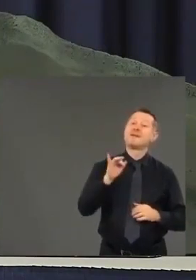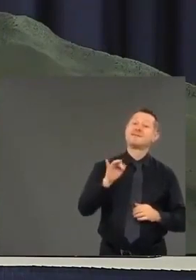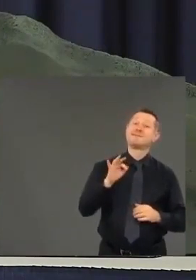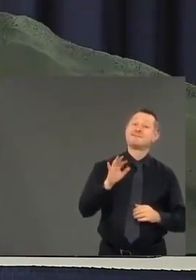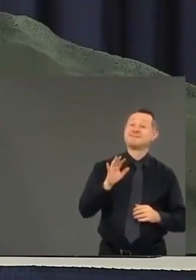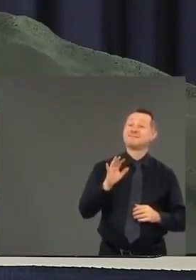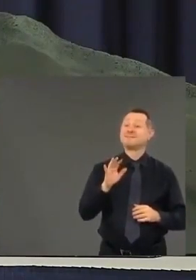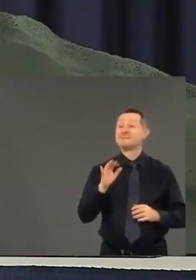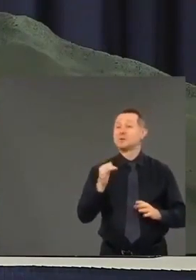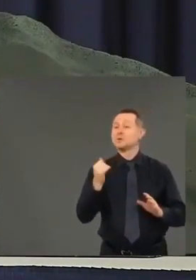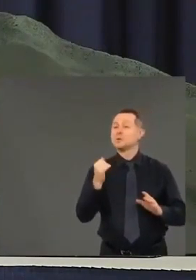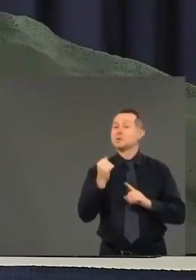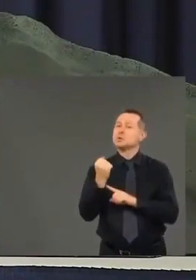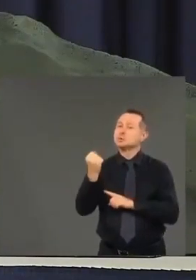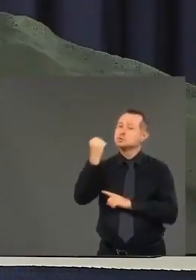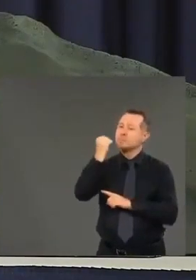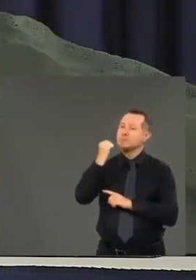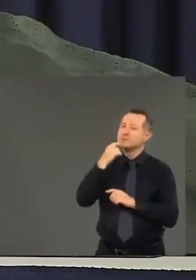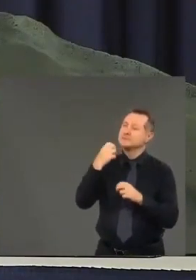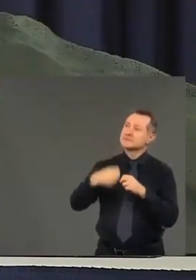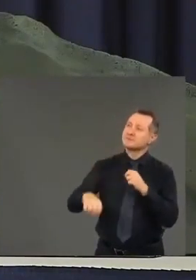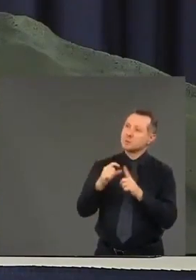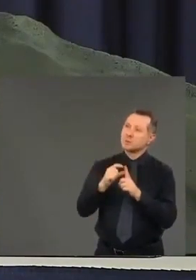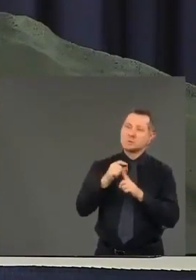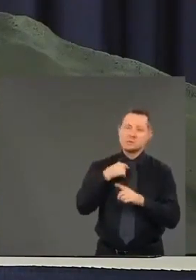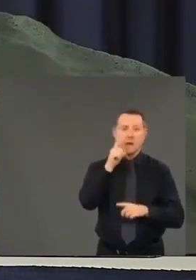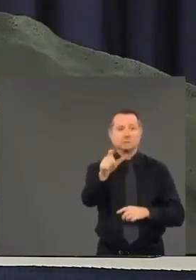strong word, but sometimes it's just stupid.